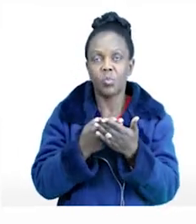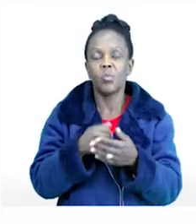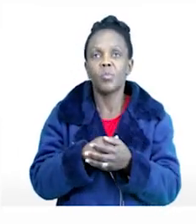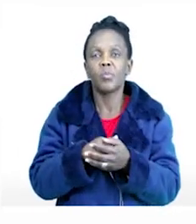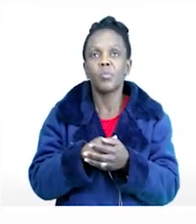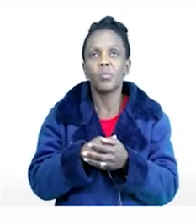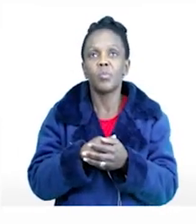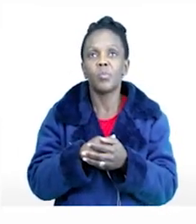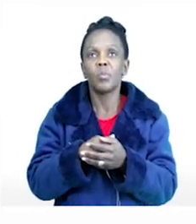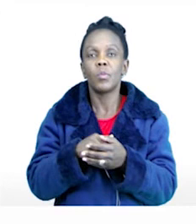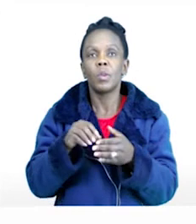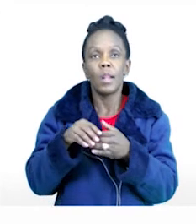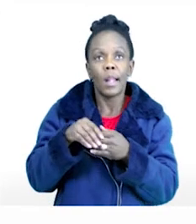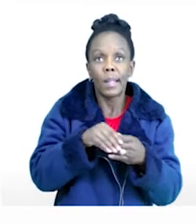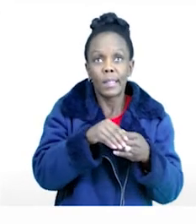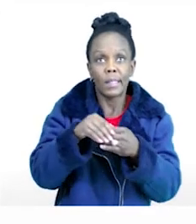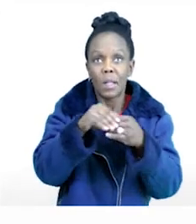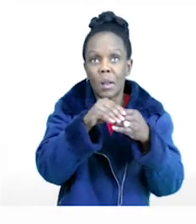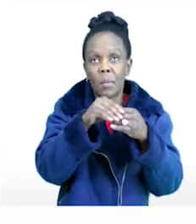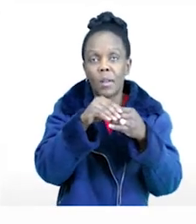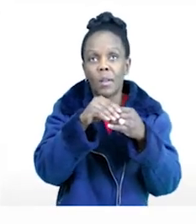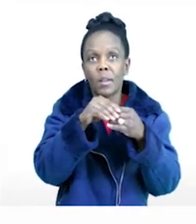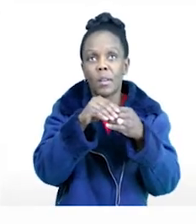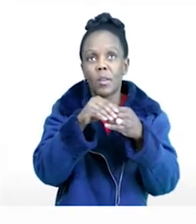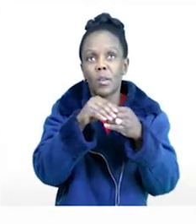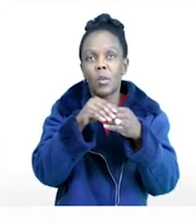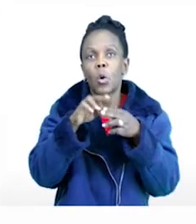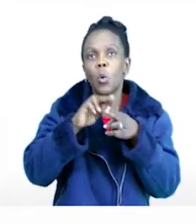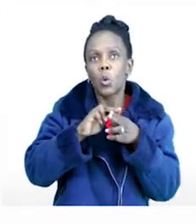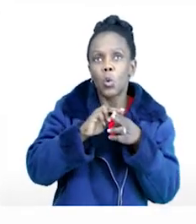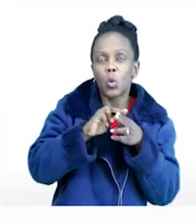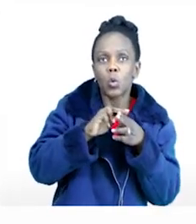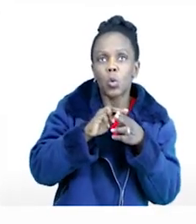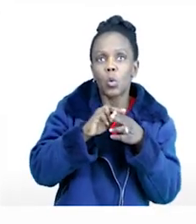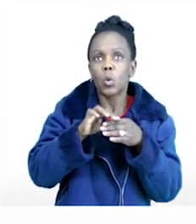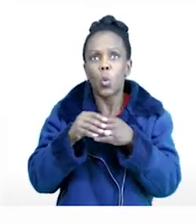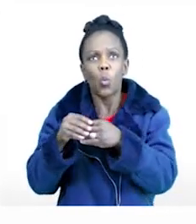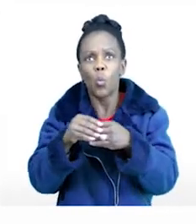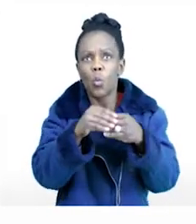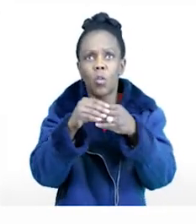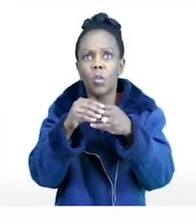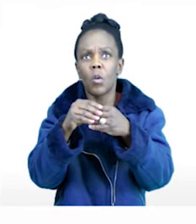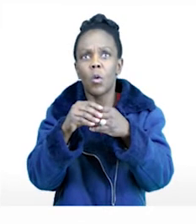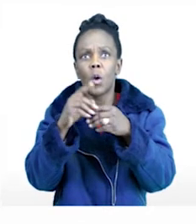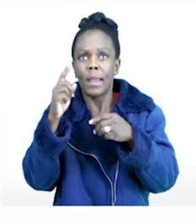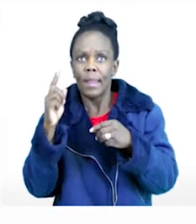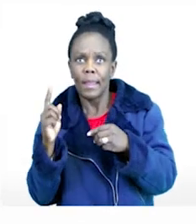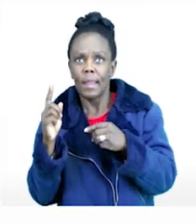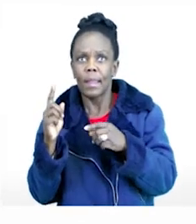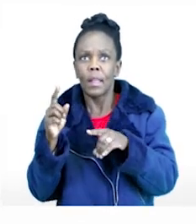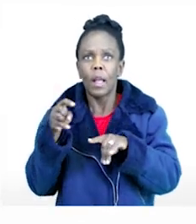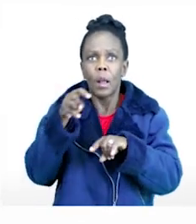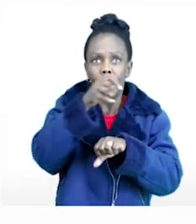or travel is something that you can use to move from one place and going to another